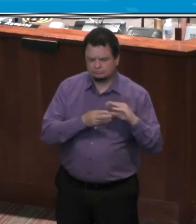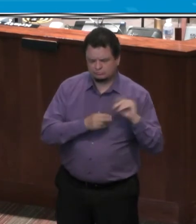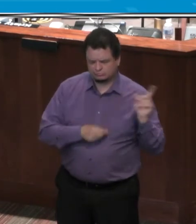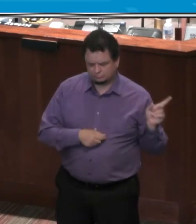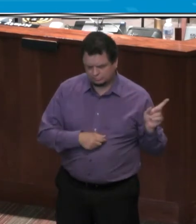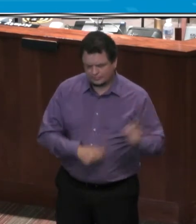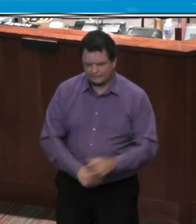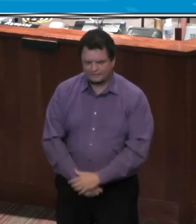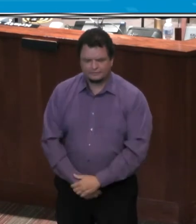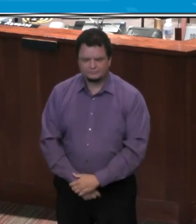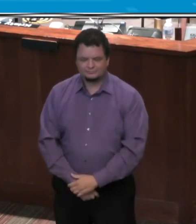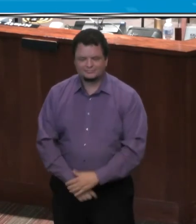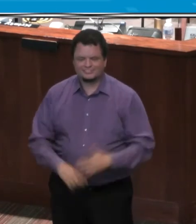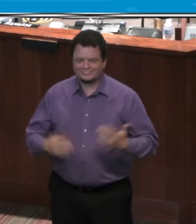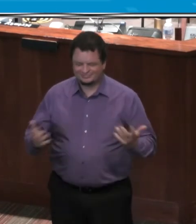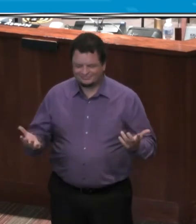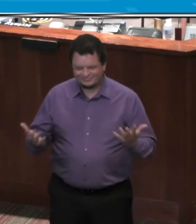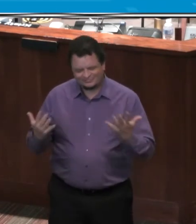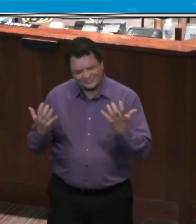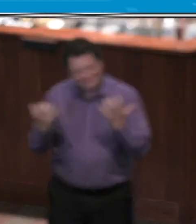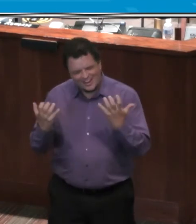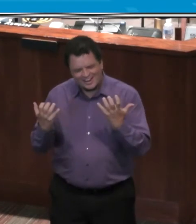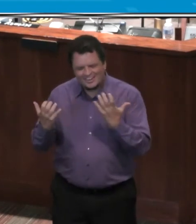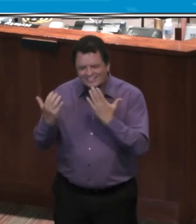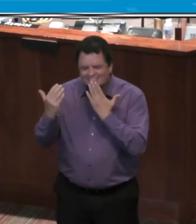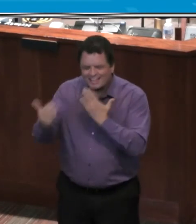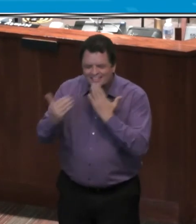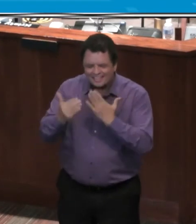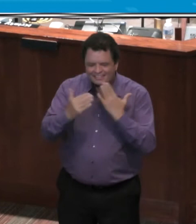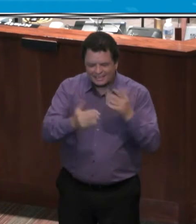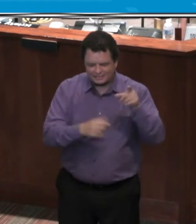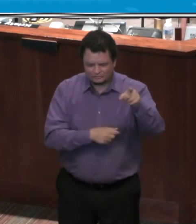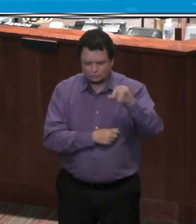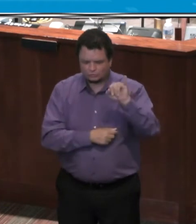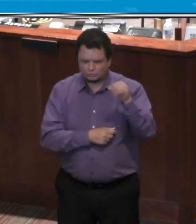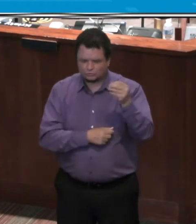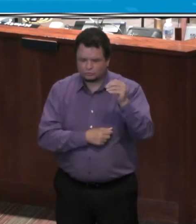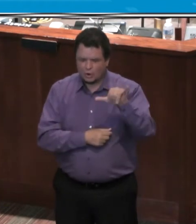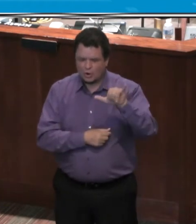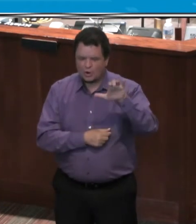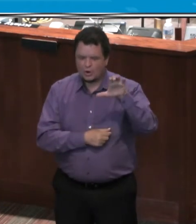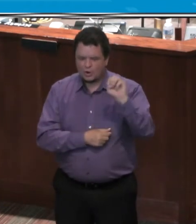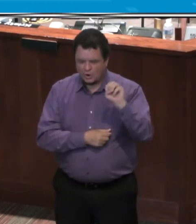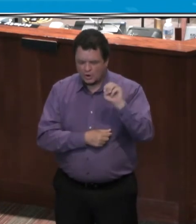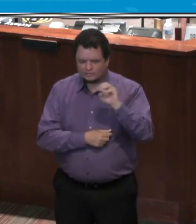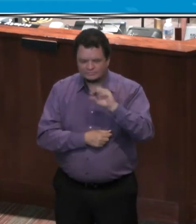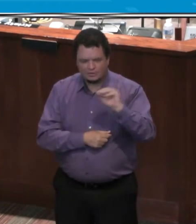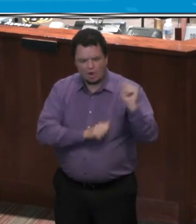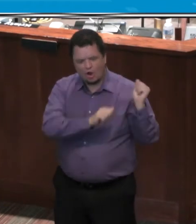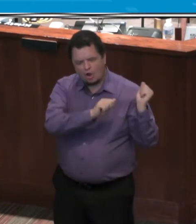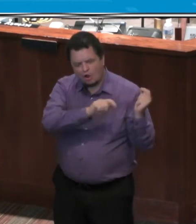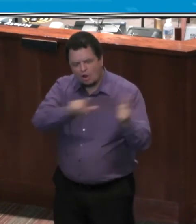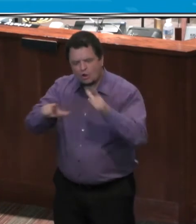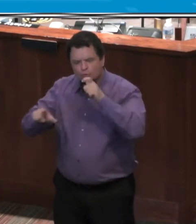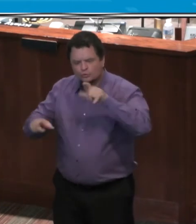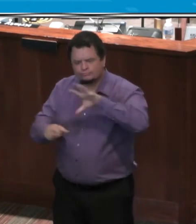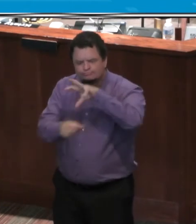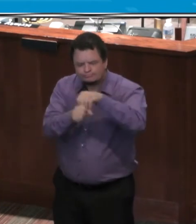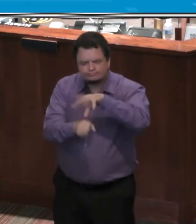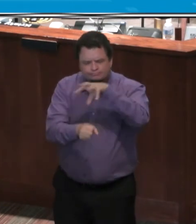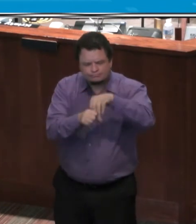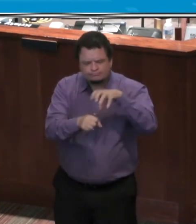Coalition. I've gotten to participate in a lot of their functions as well. Participated in numerous numbers of the Panorama Park